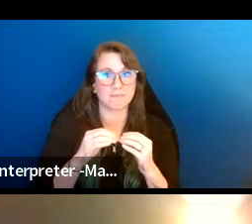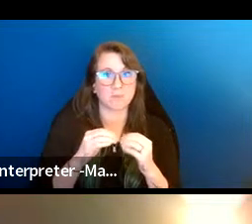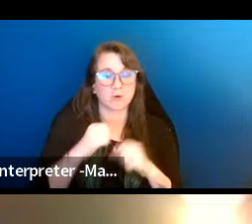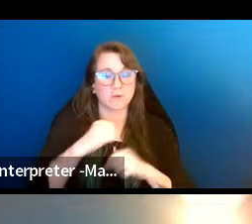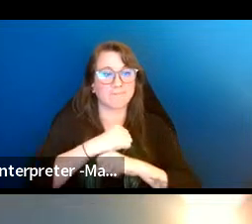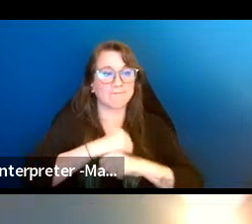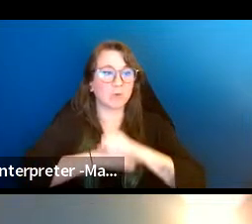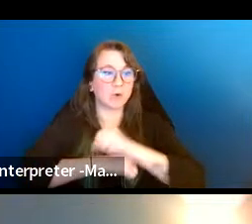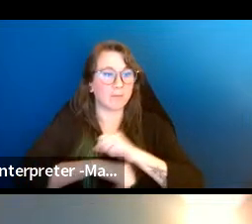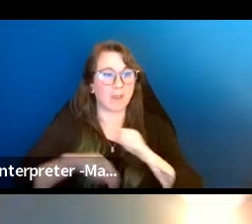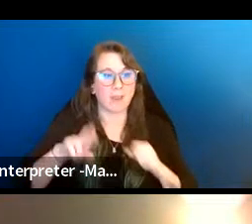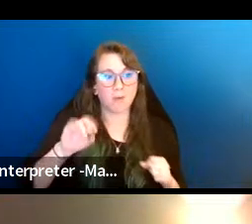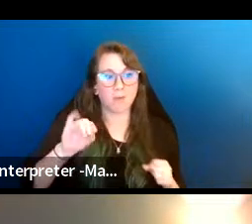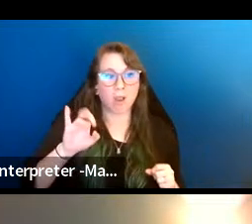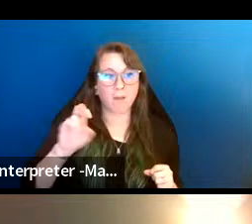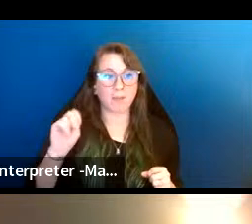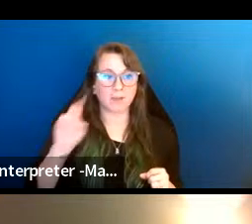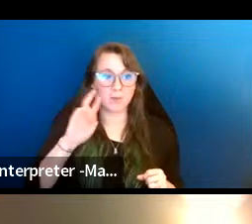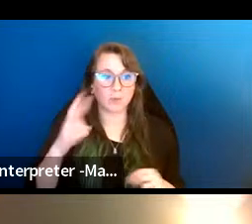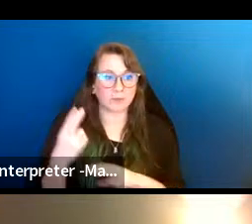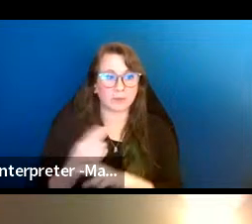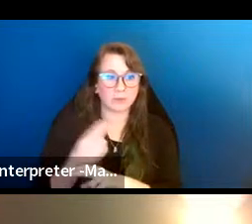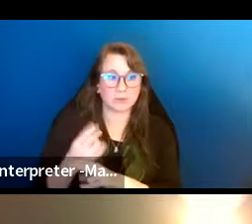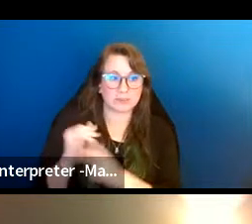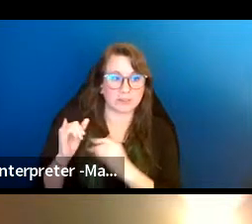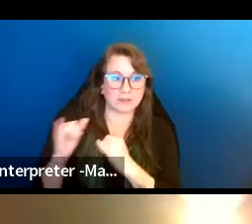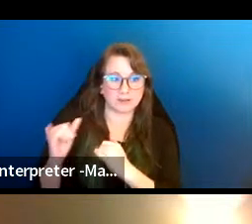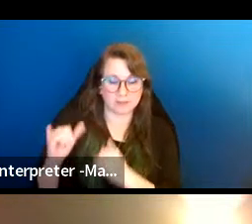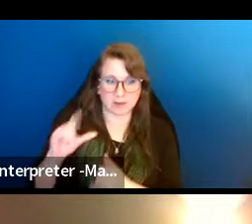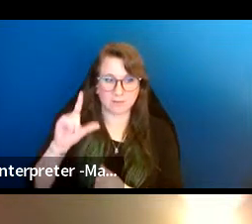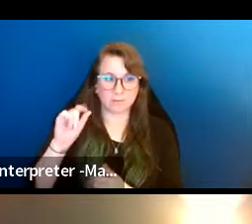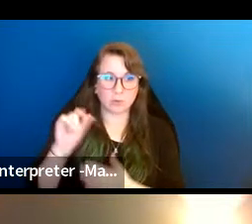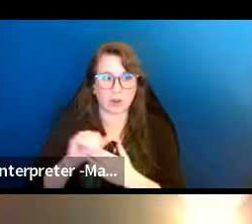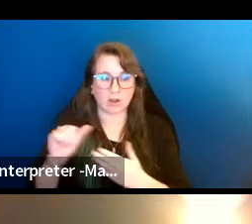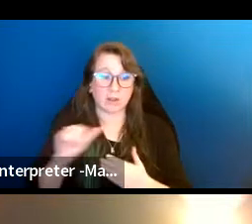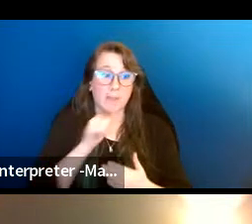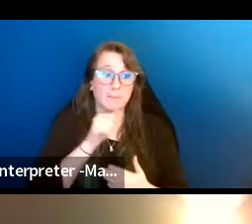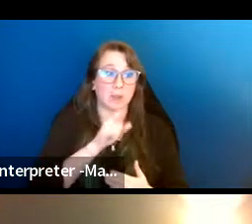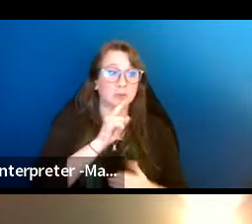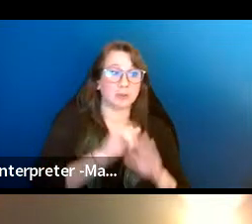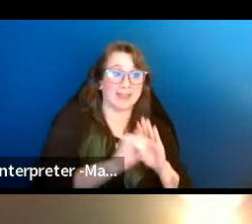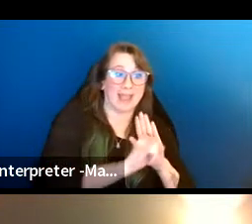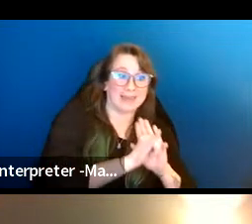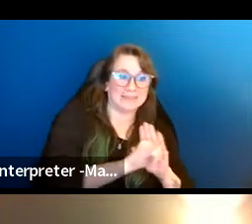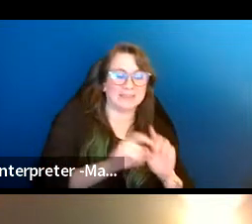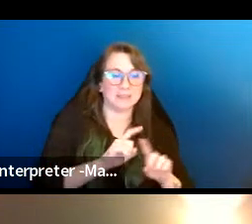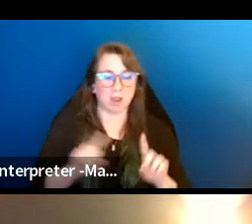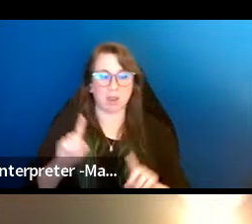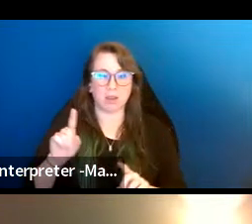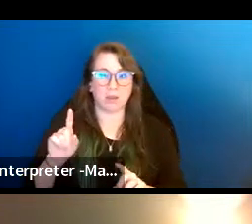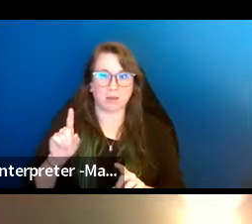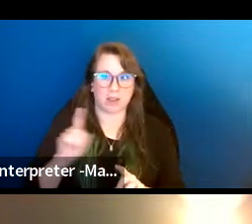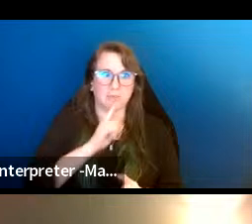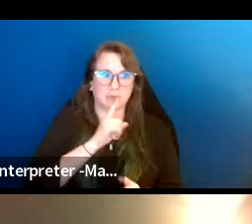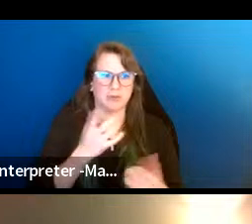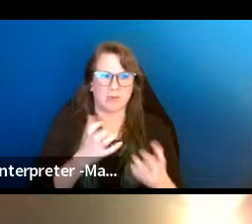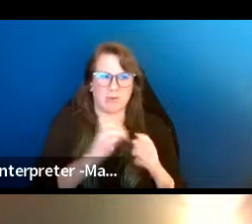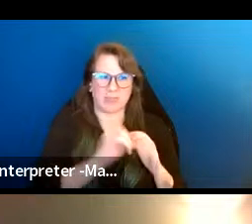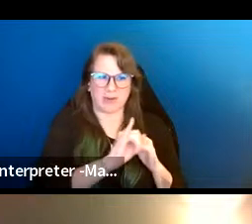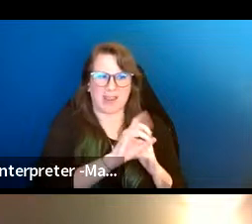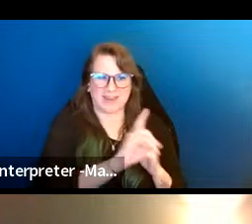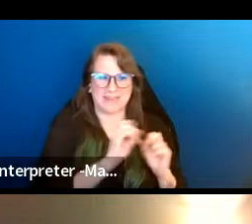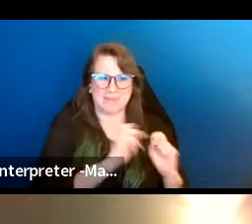Commissioner Roblin is using as far as $20. I'm not sure about the ID, but I'm sure they want their ID back as